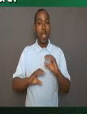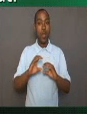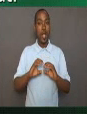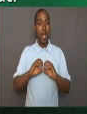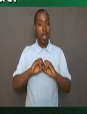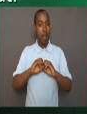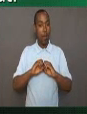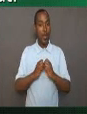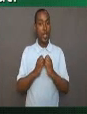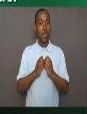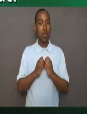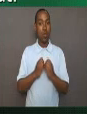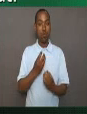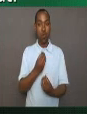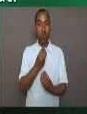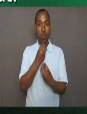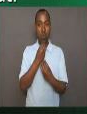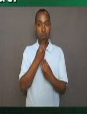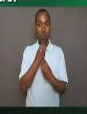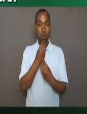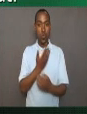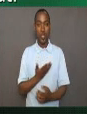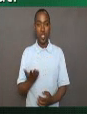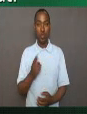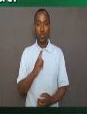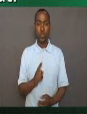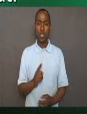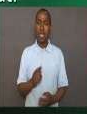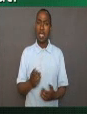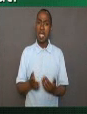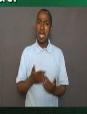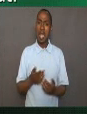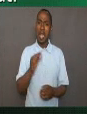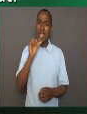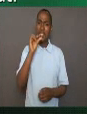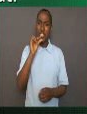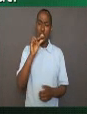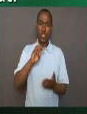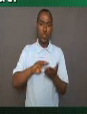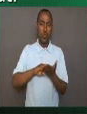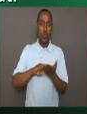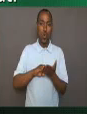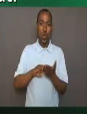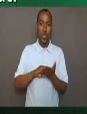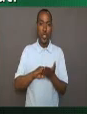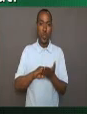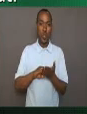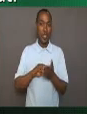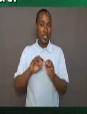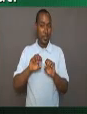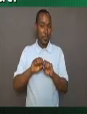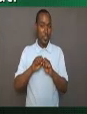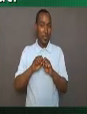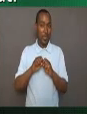food substances into small, soluble molecules as they pass through